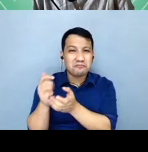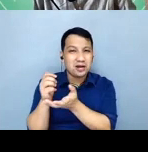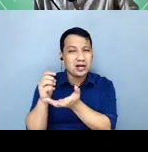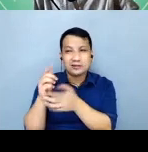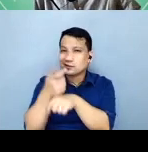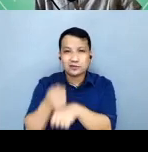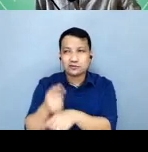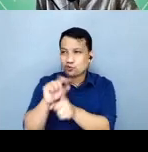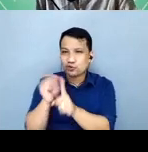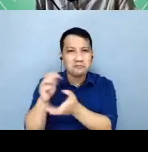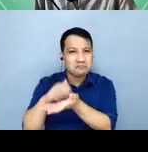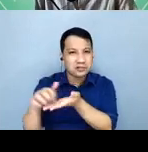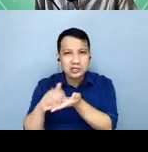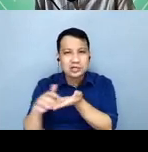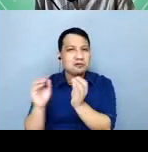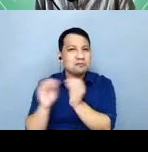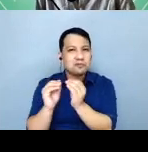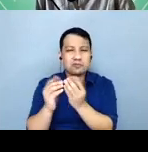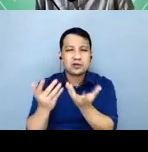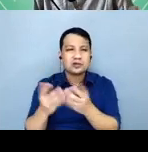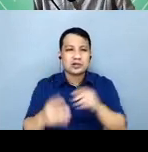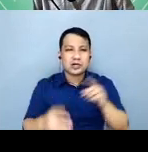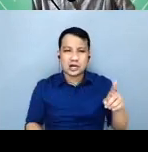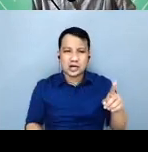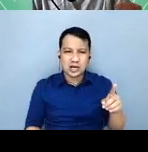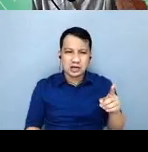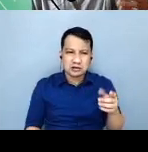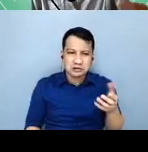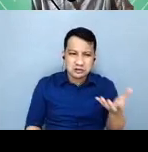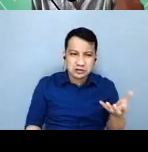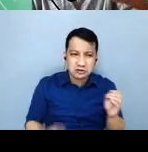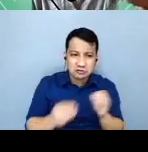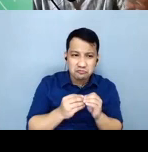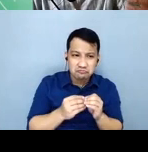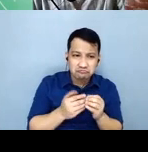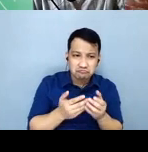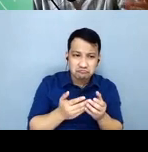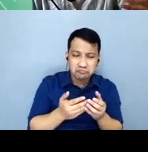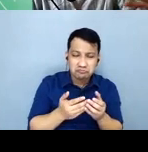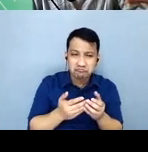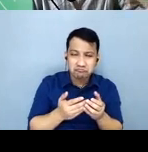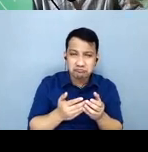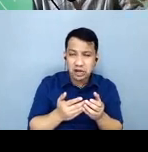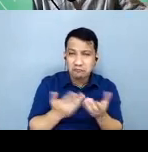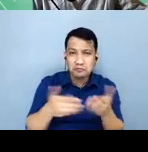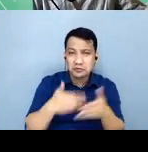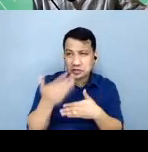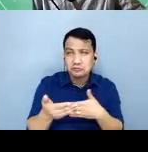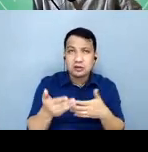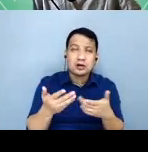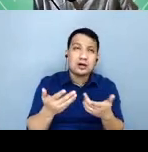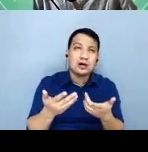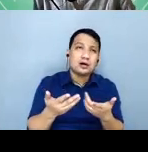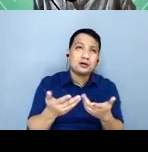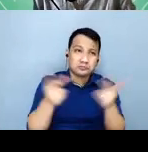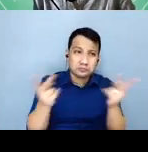Economic. You can also try looking at different demographics. Maybe I can find a way to make a product that is